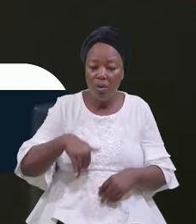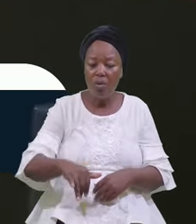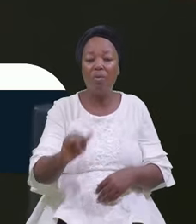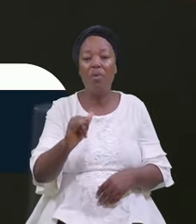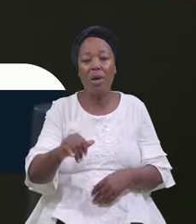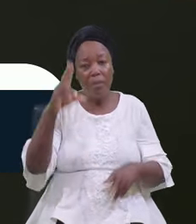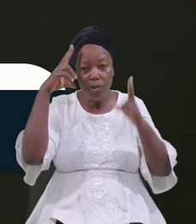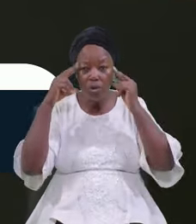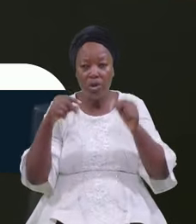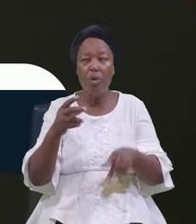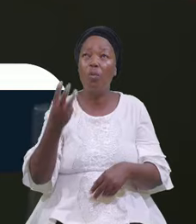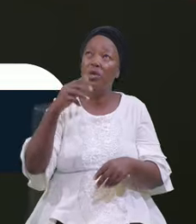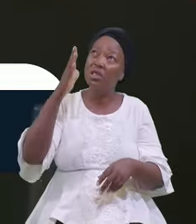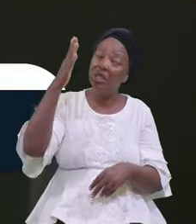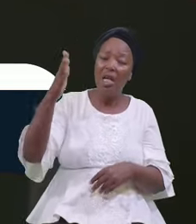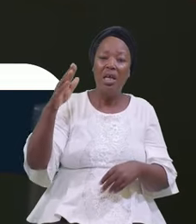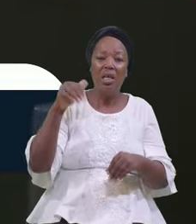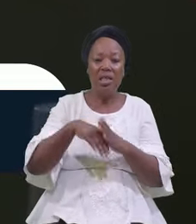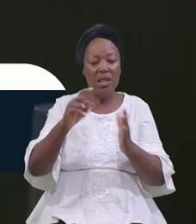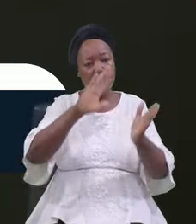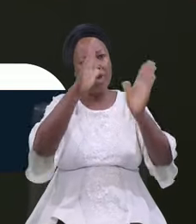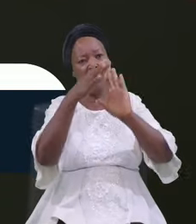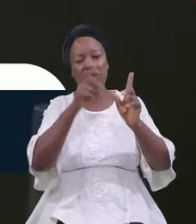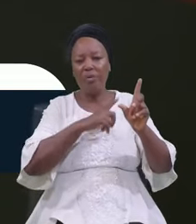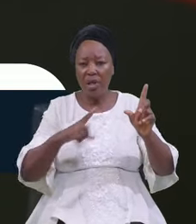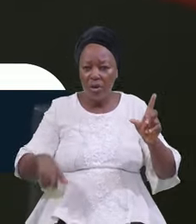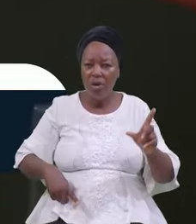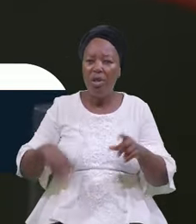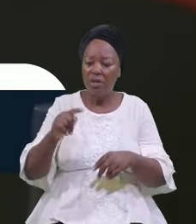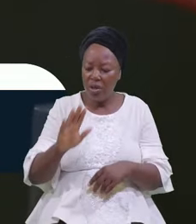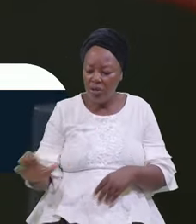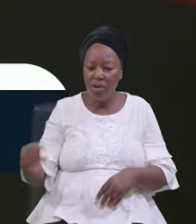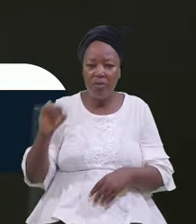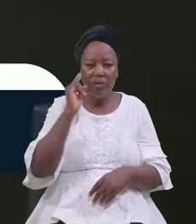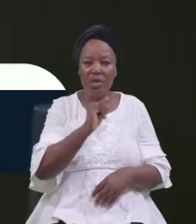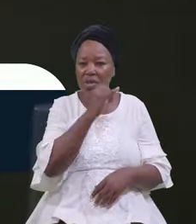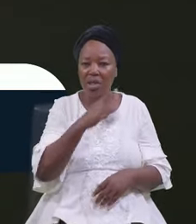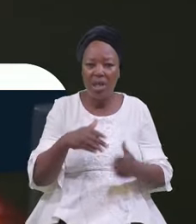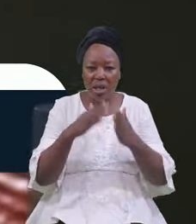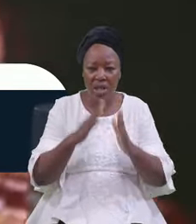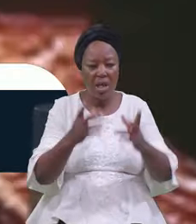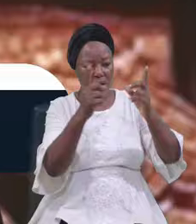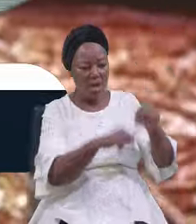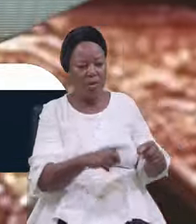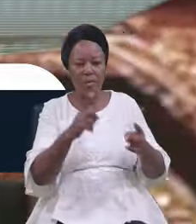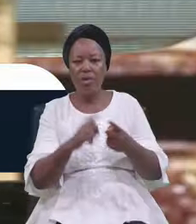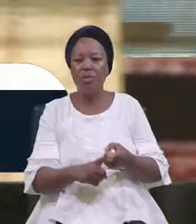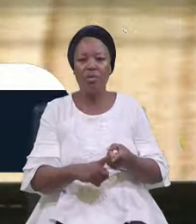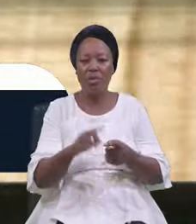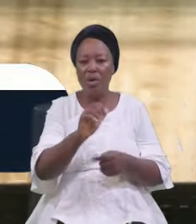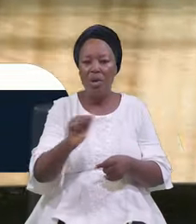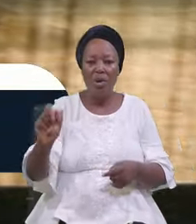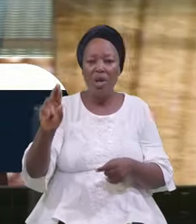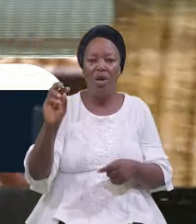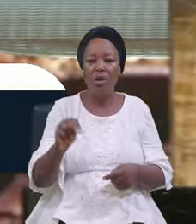up there in the presence of the Lord, the children of Israel, their leaders, came to Aaron and he said,